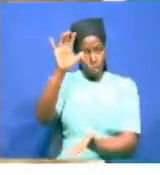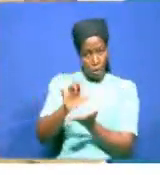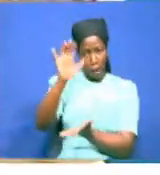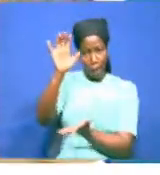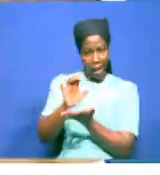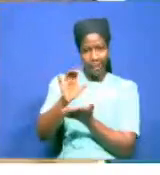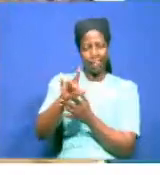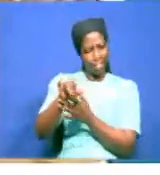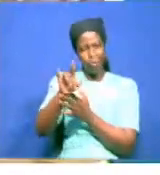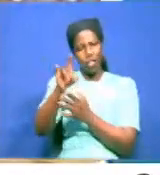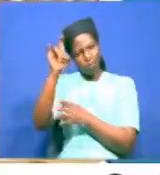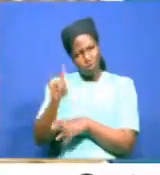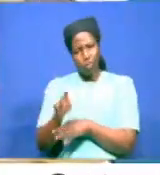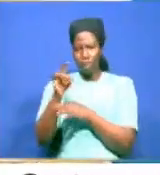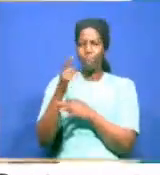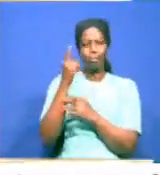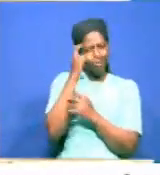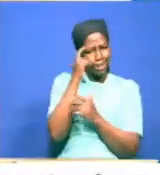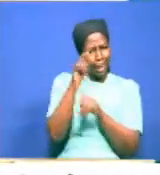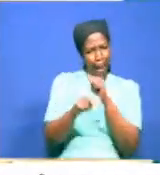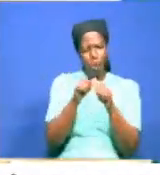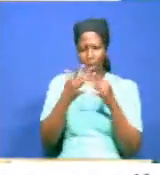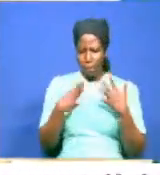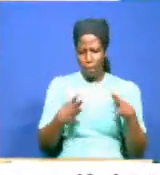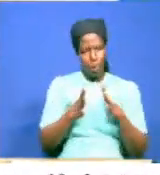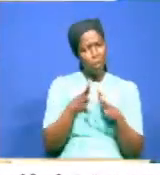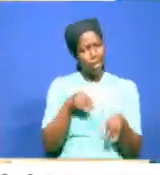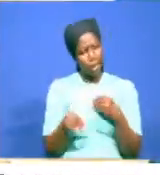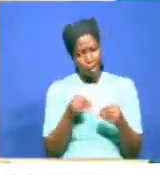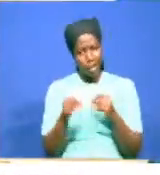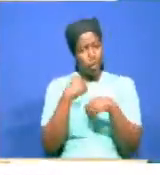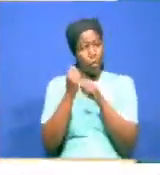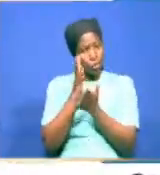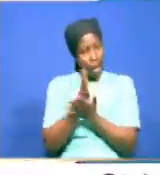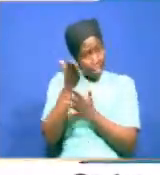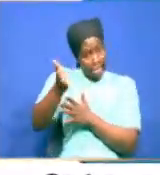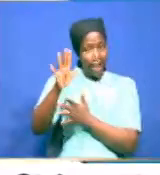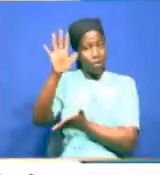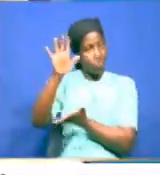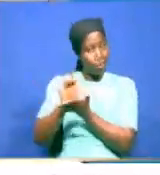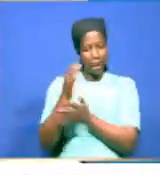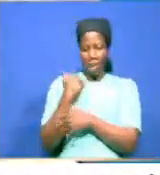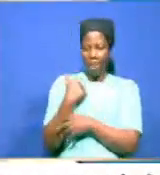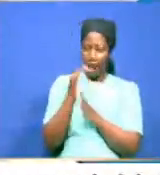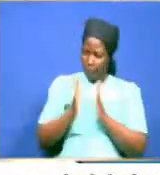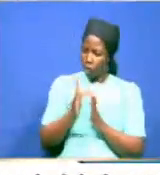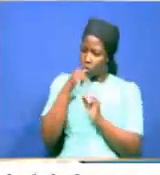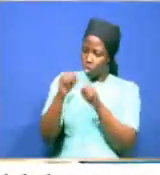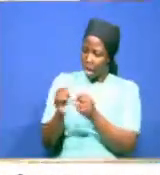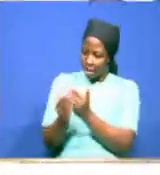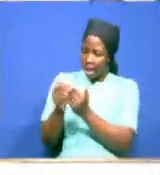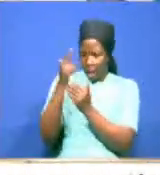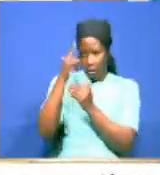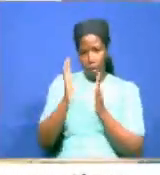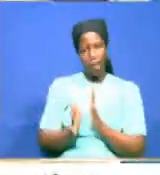be sensitive also to issues of disability, so that they have someone in the supermarket who can address issues of disability, so that when